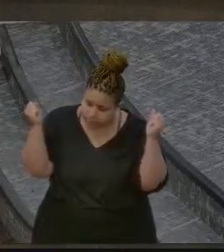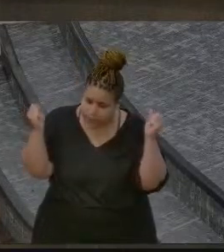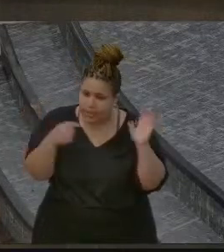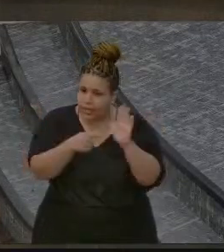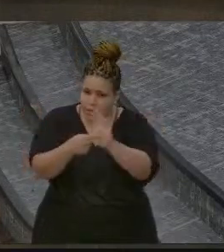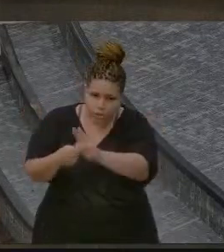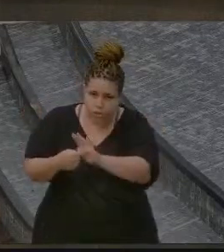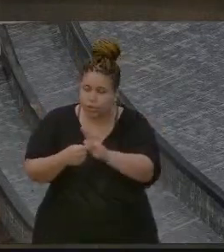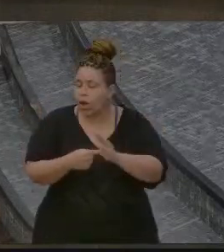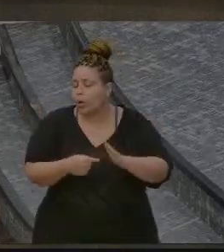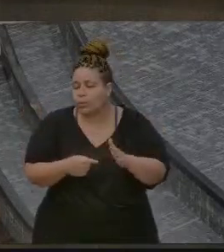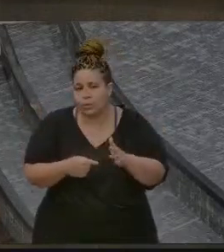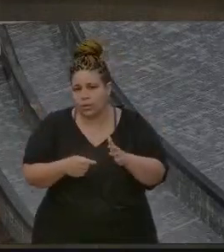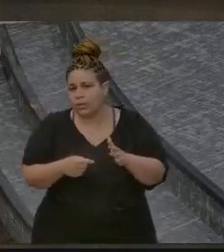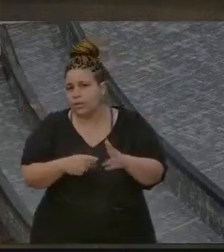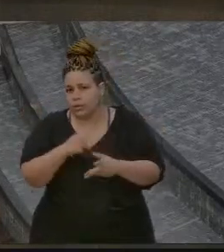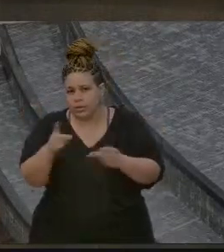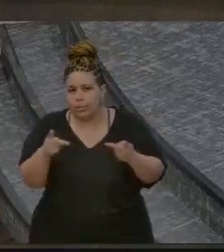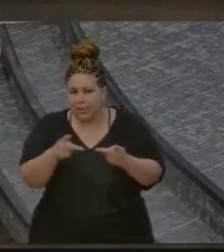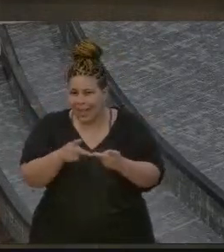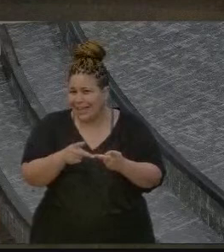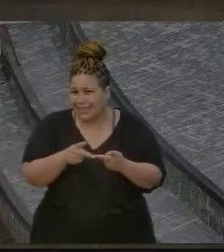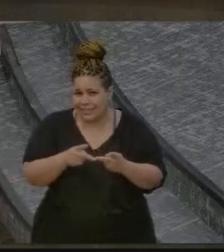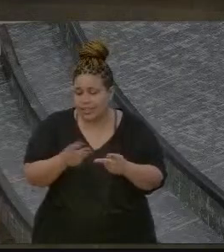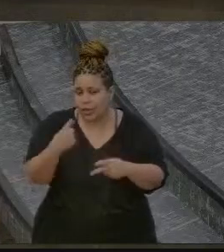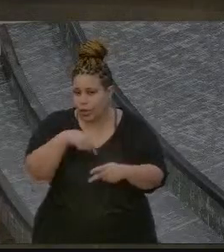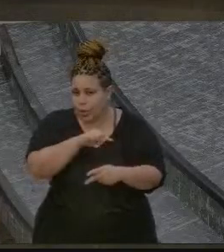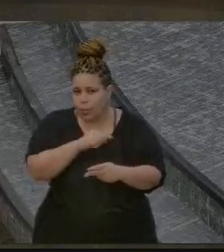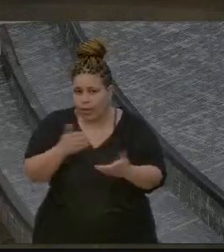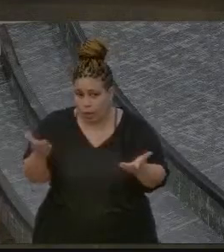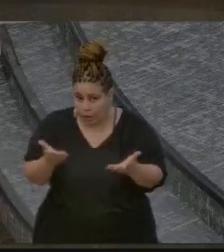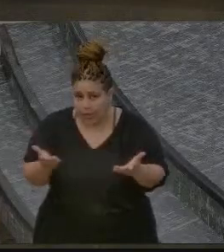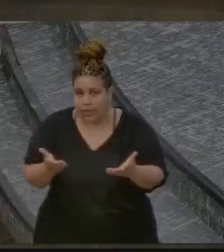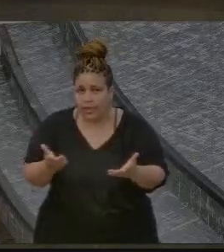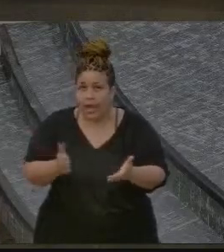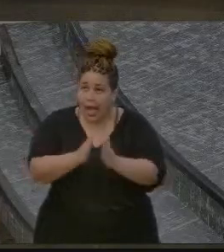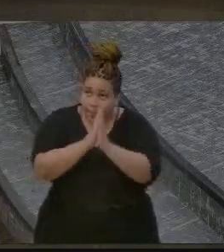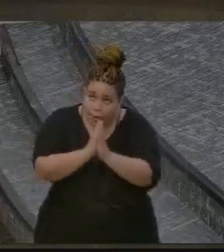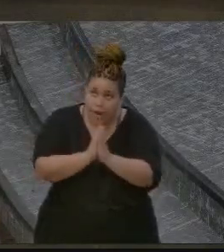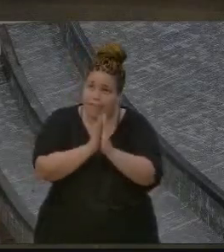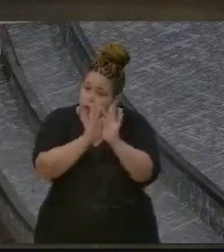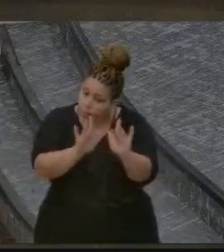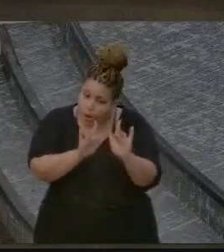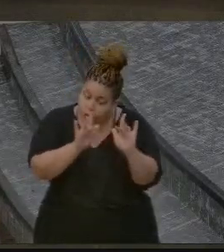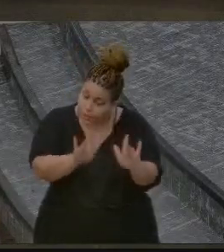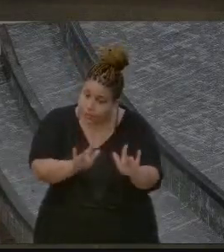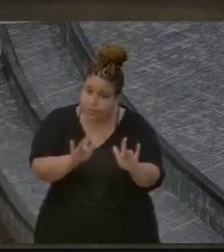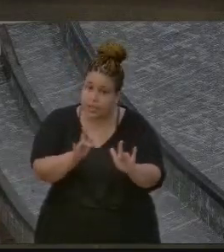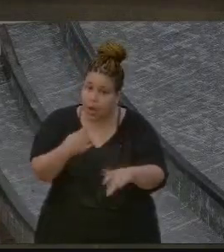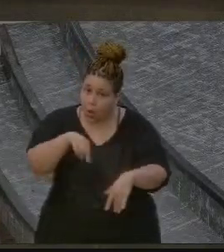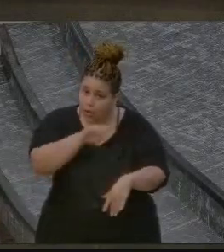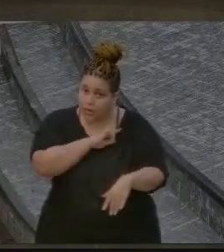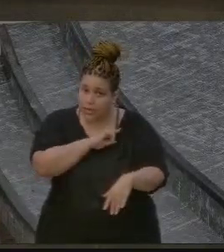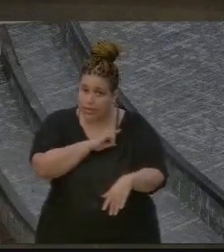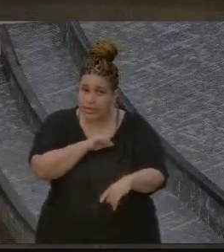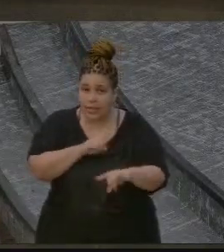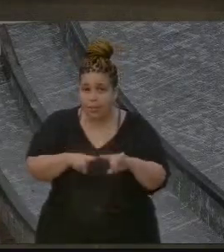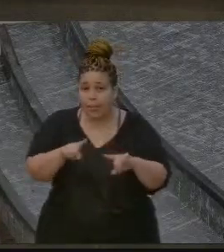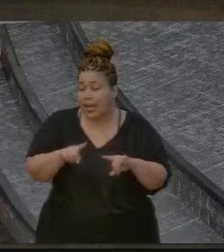are. Now I just pray for mercy on us, because to me, that in itself is nothing but